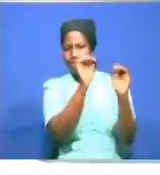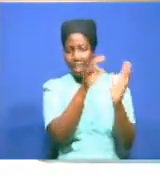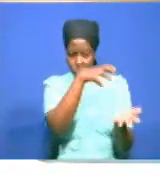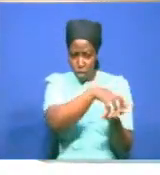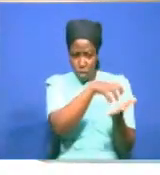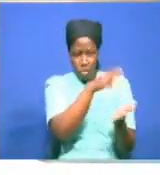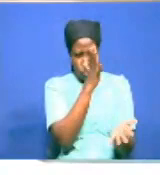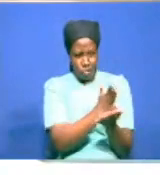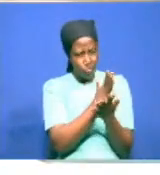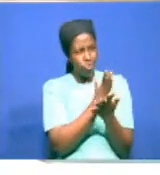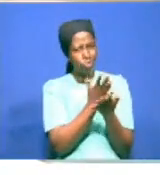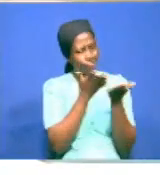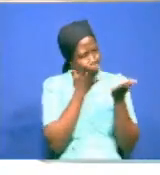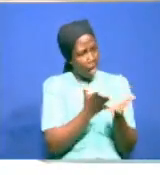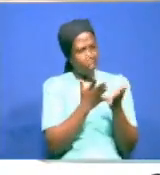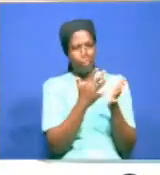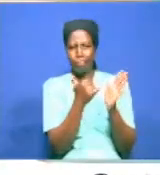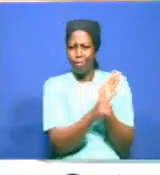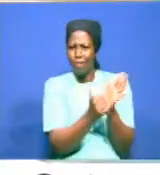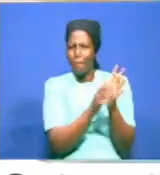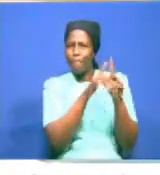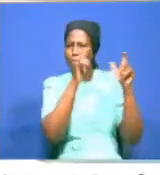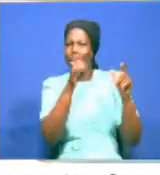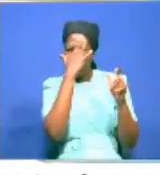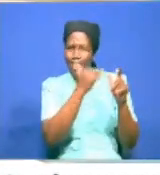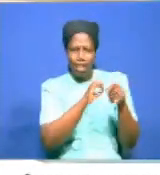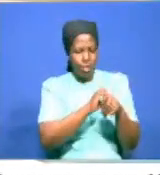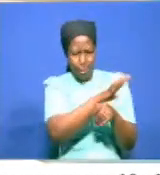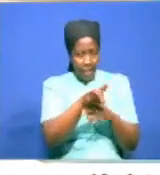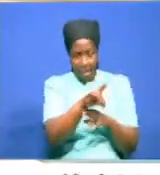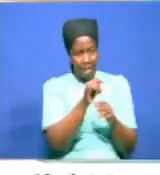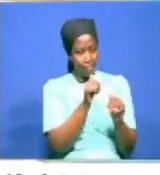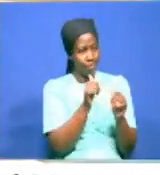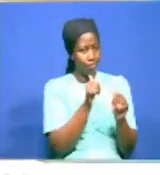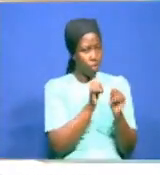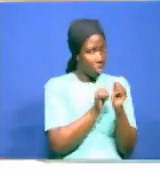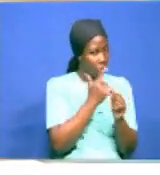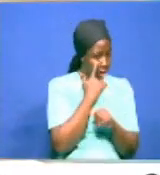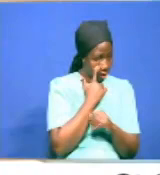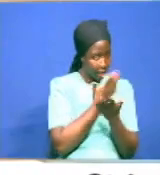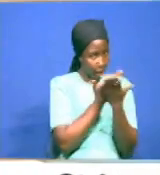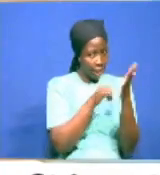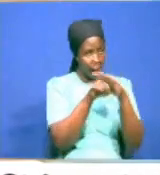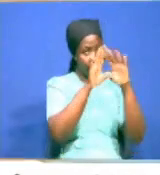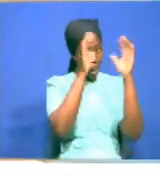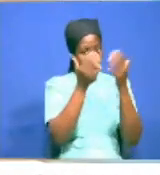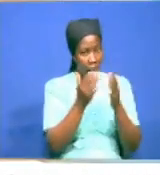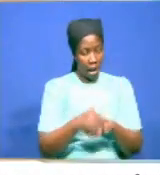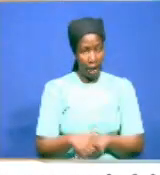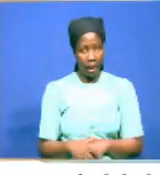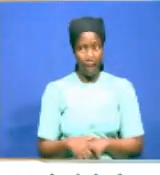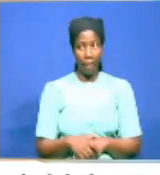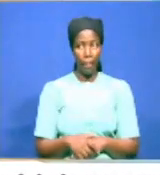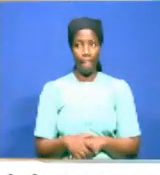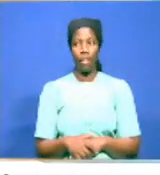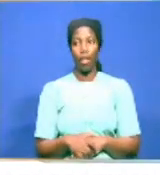is compounded right now by the COVID-19 pandemic that we as a globe are experiencing. Now, I